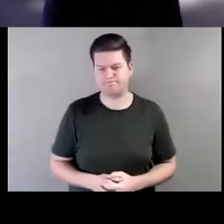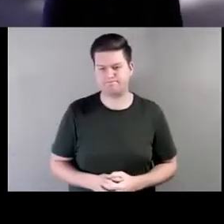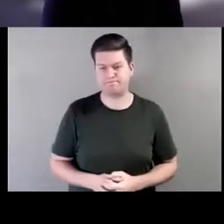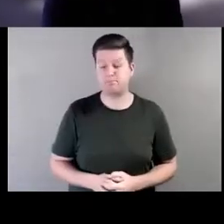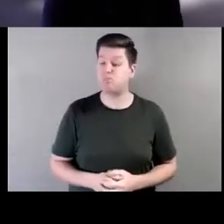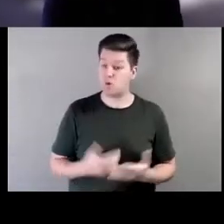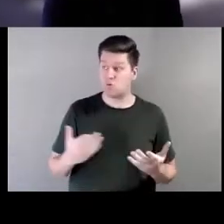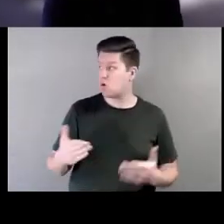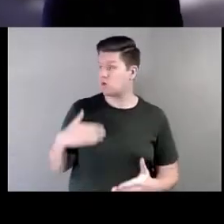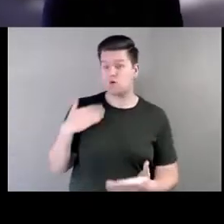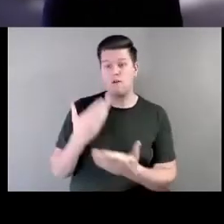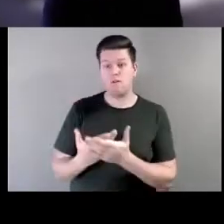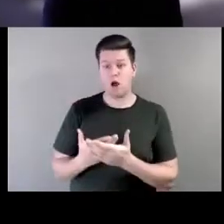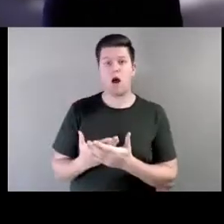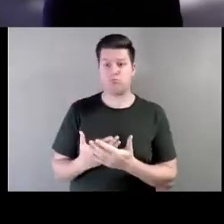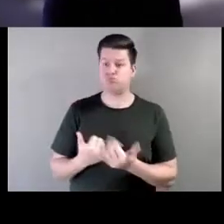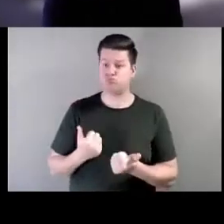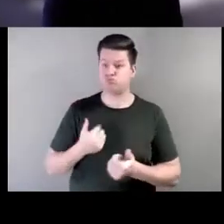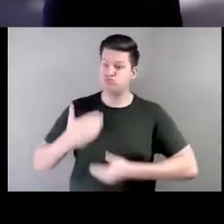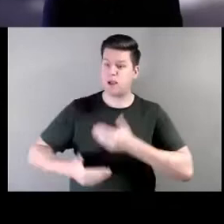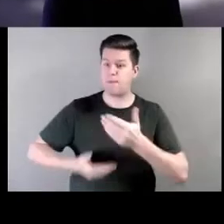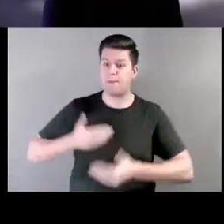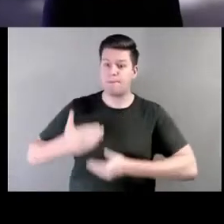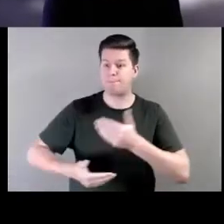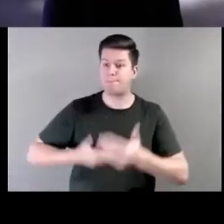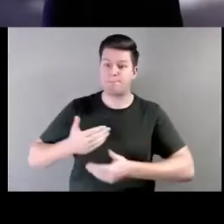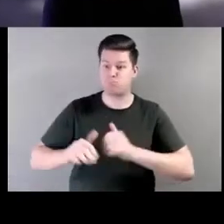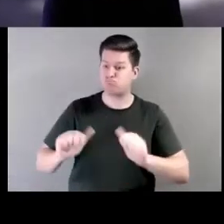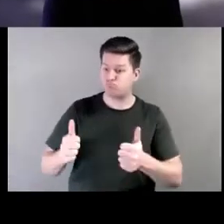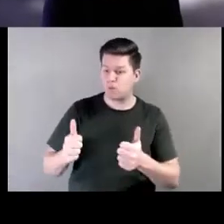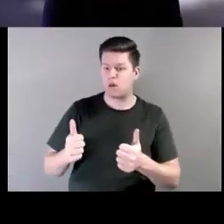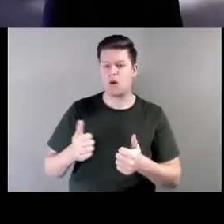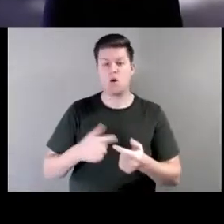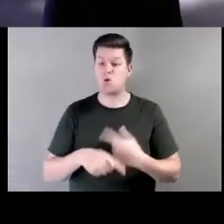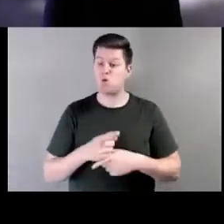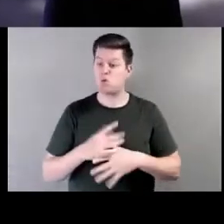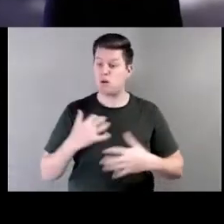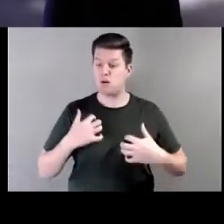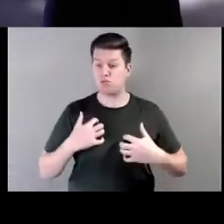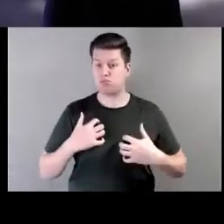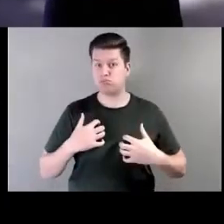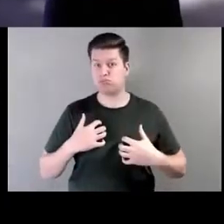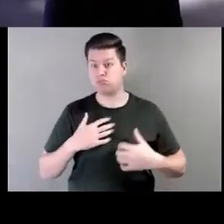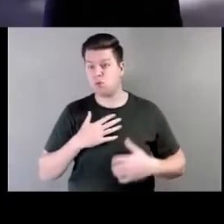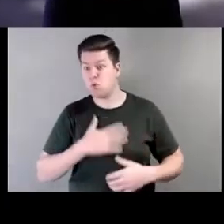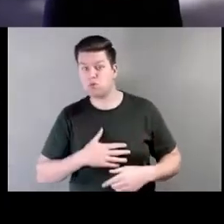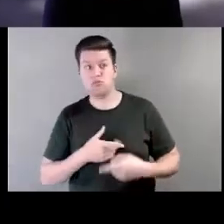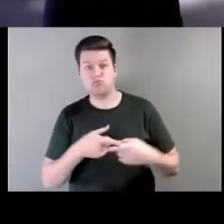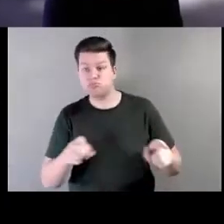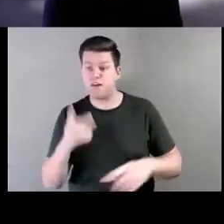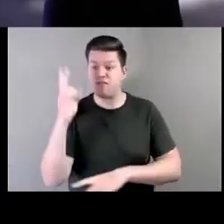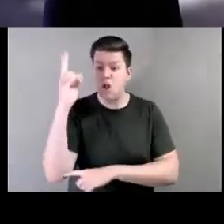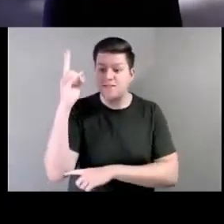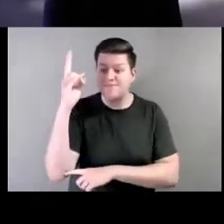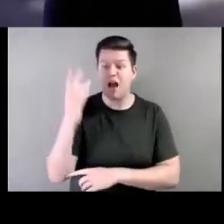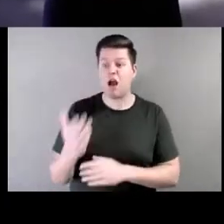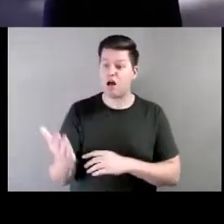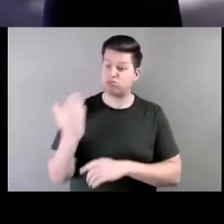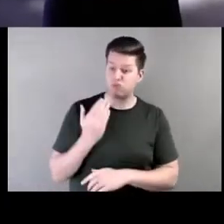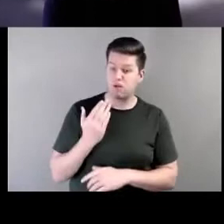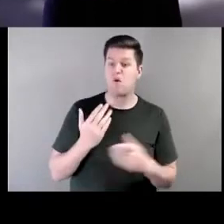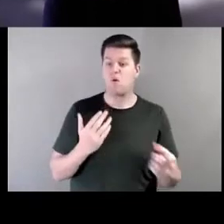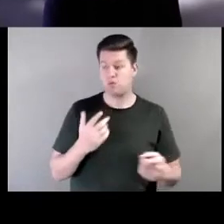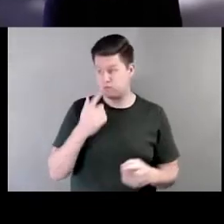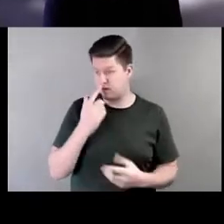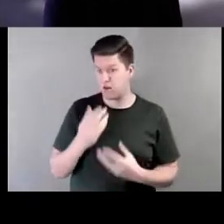We're looking for volunteers and interest for people to kind of get involved in the testing, both from a user